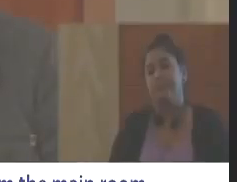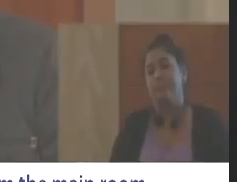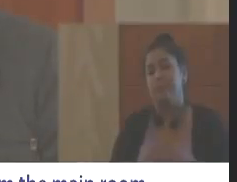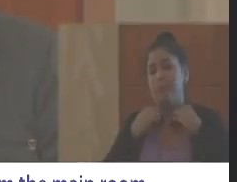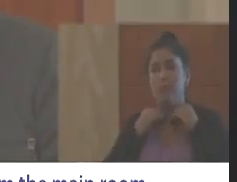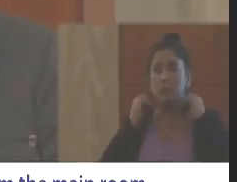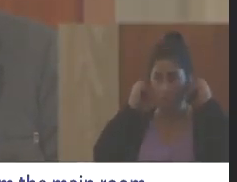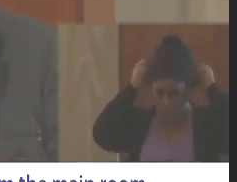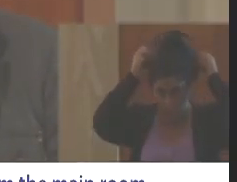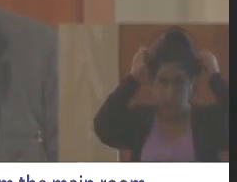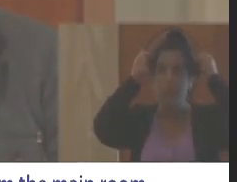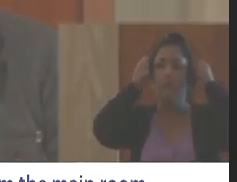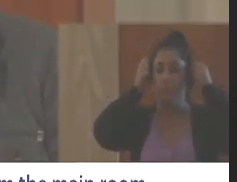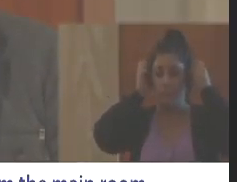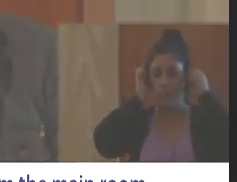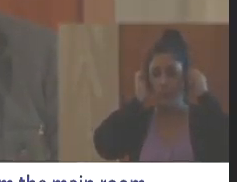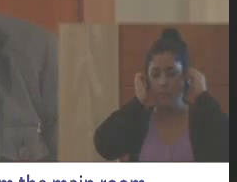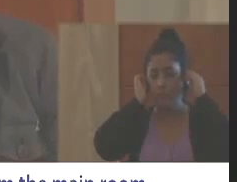the baseline